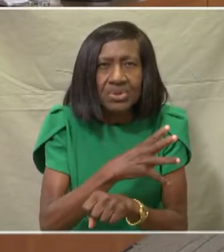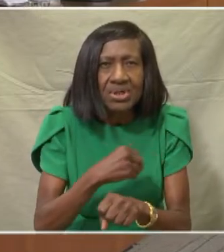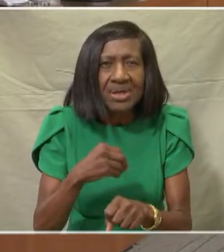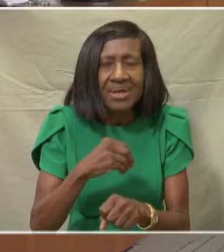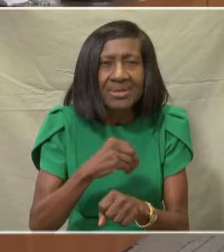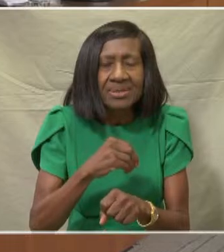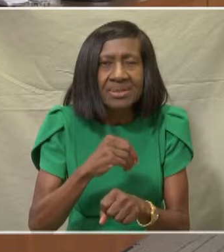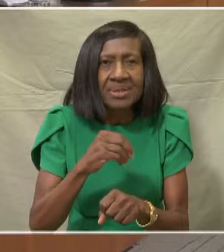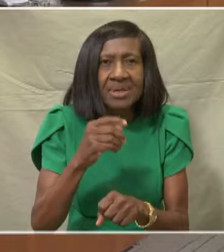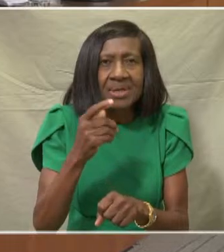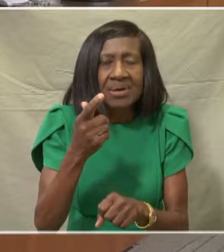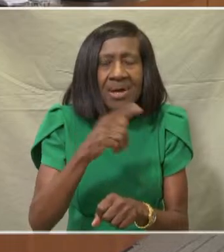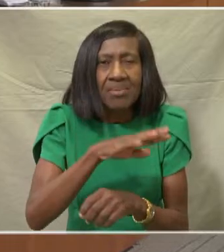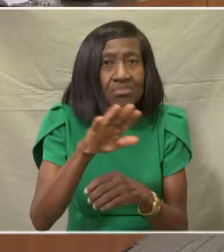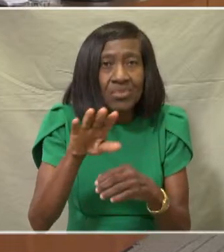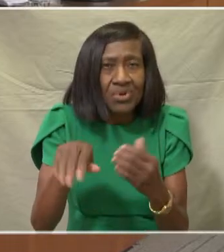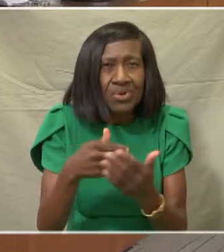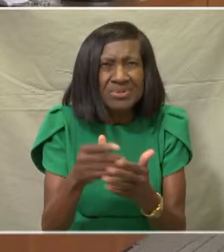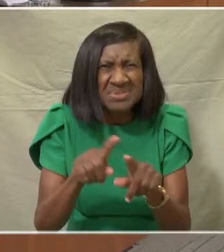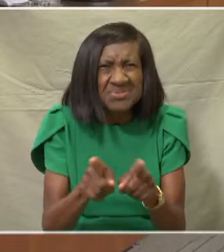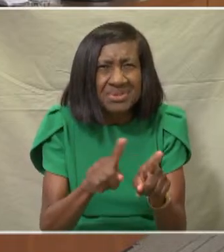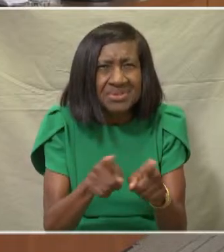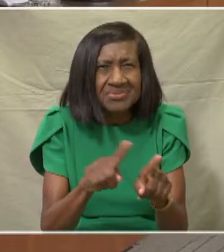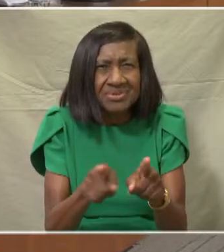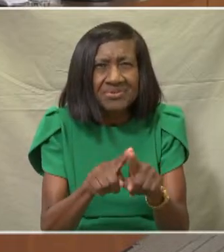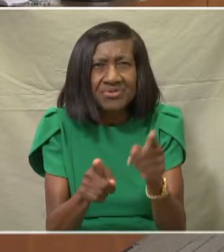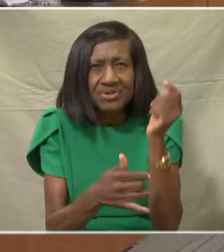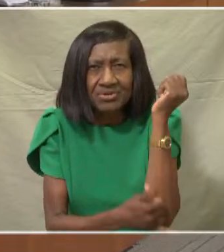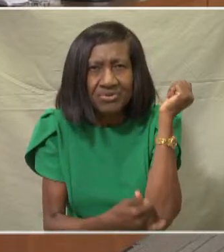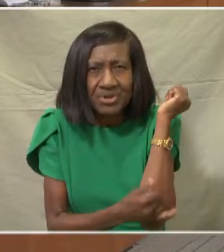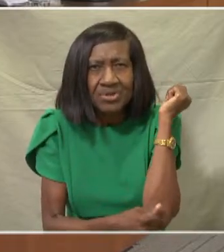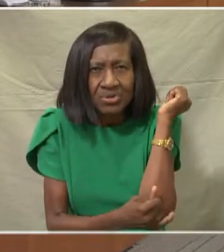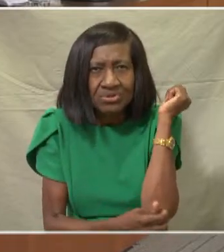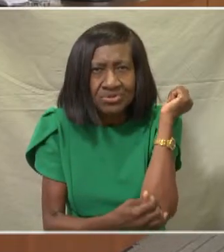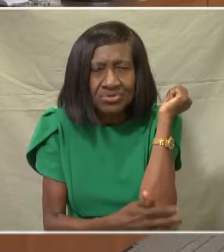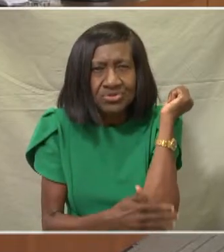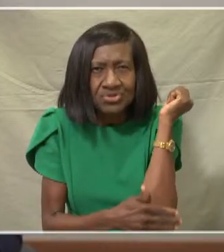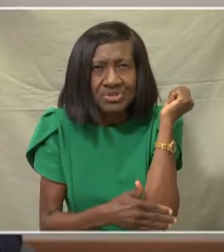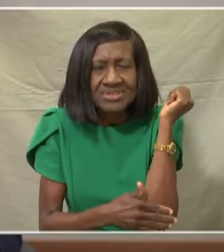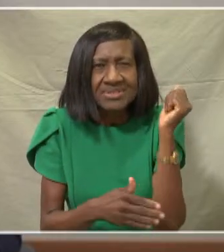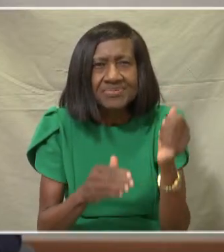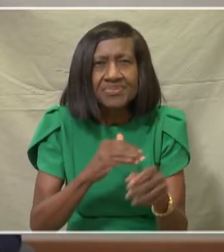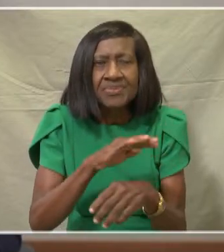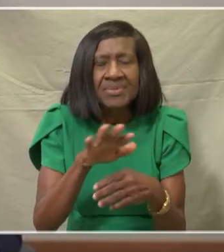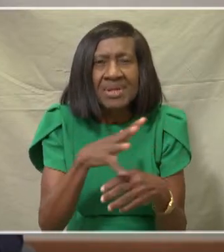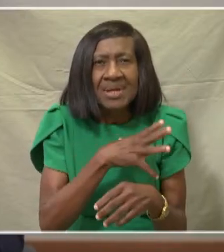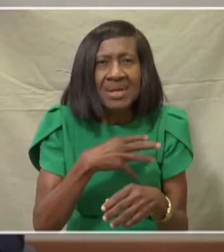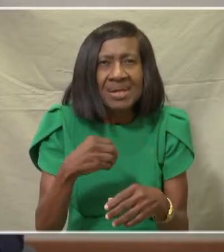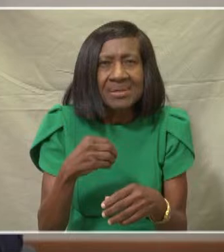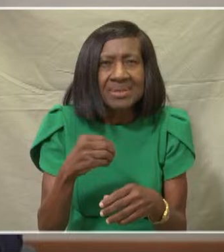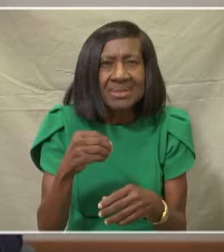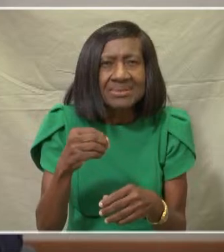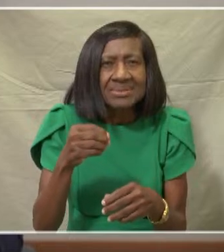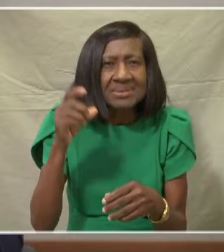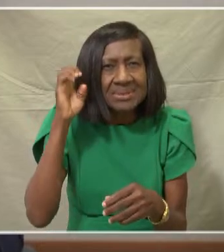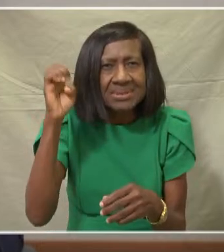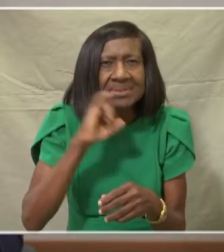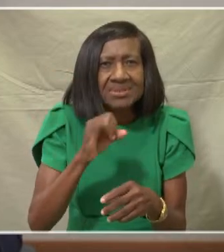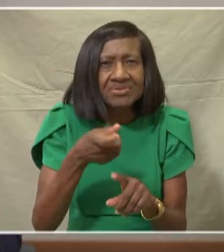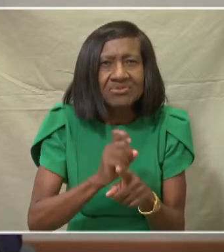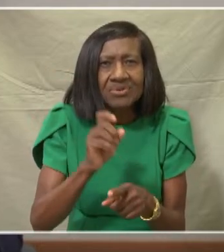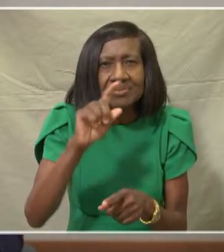Isle of Man, Scotland, Wales are represented, as well as Ireland, the UK, and myself from Jersey.